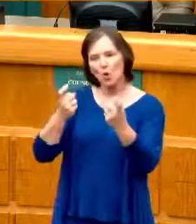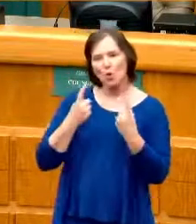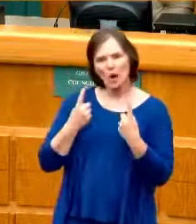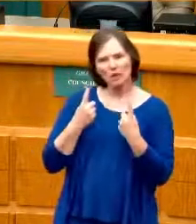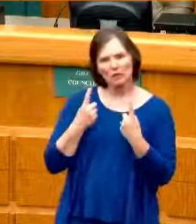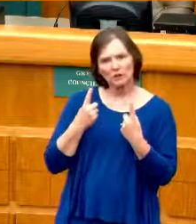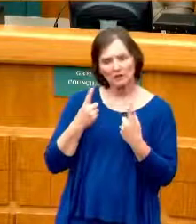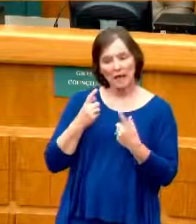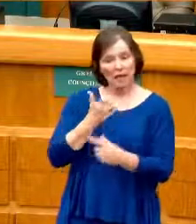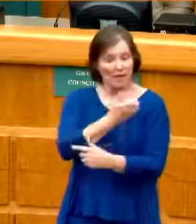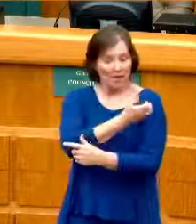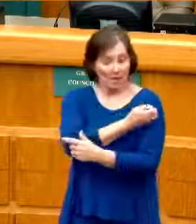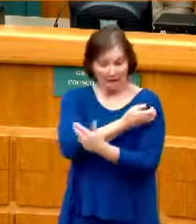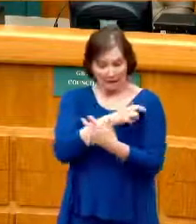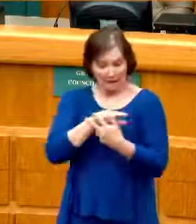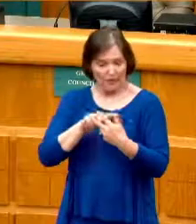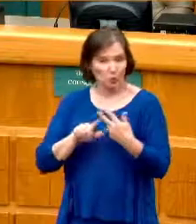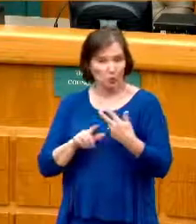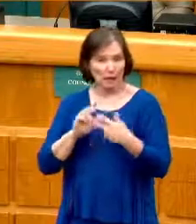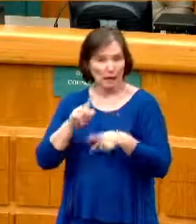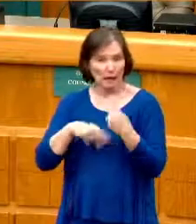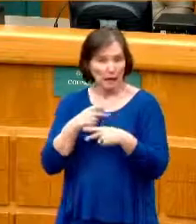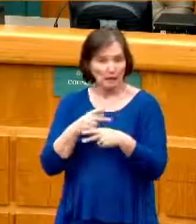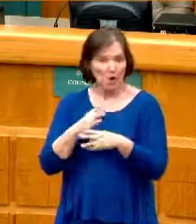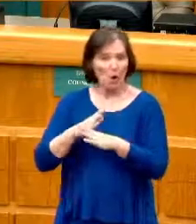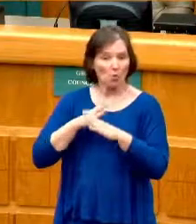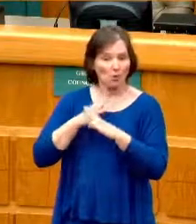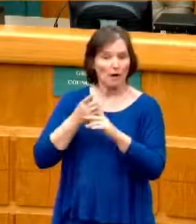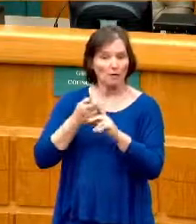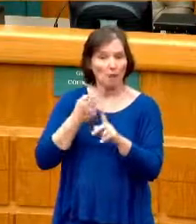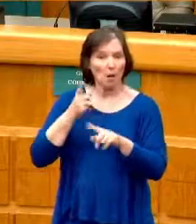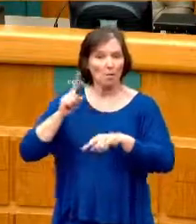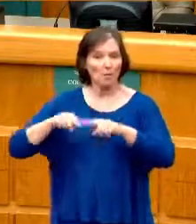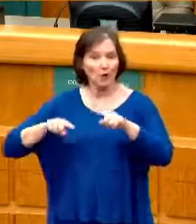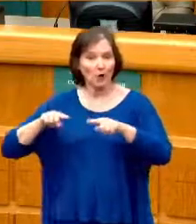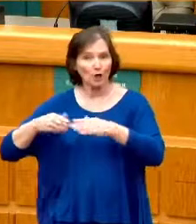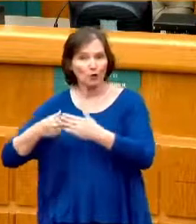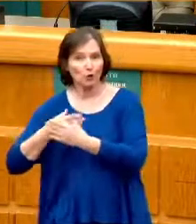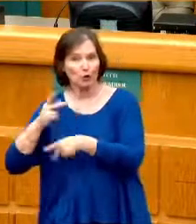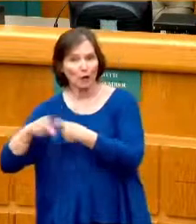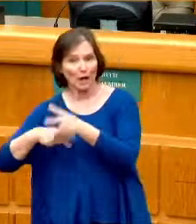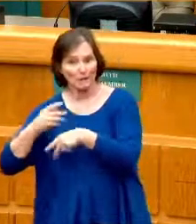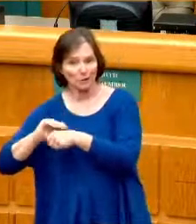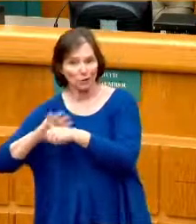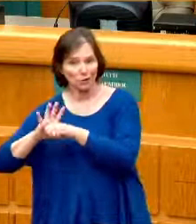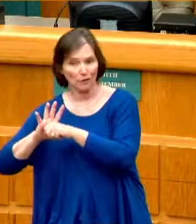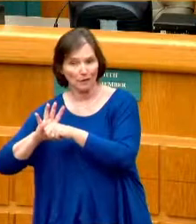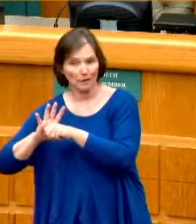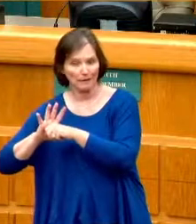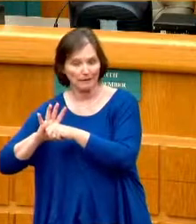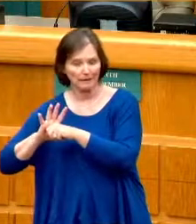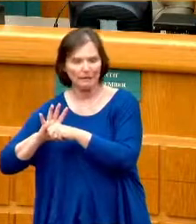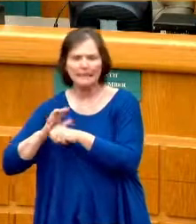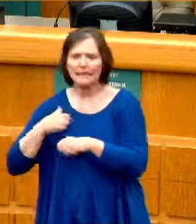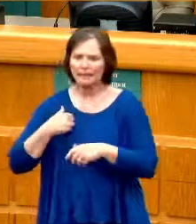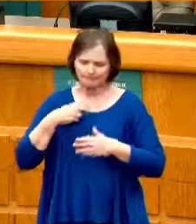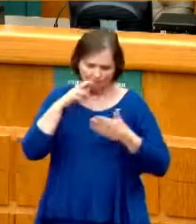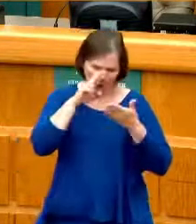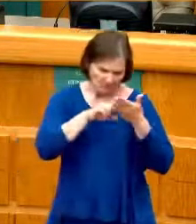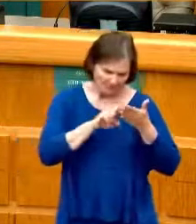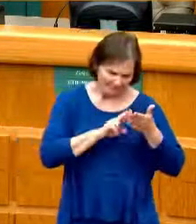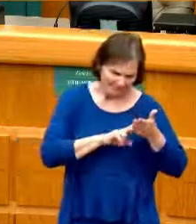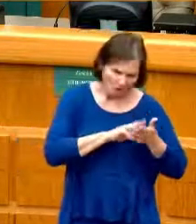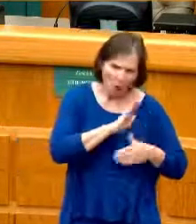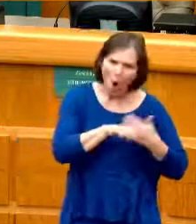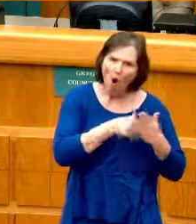going to say is from everything that I've read and I've studied, from all the scientists and all the articles and information